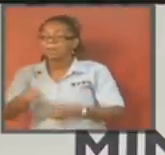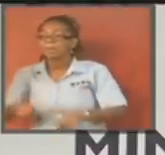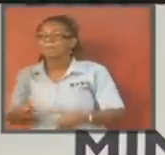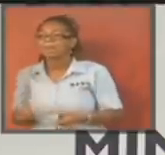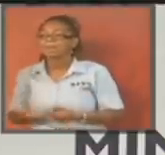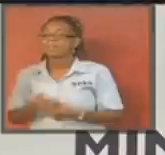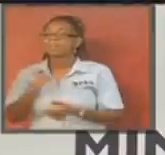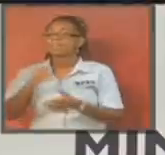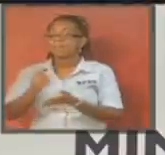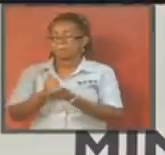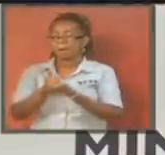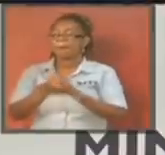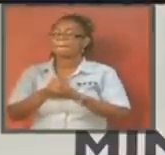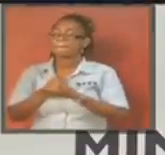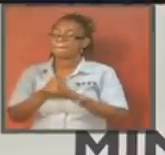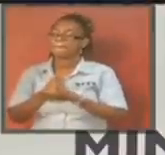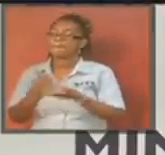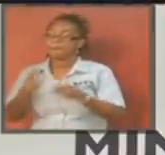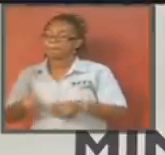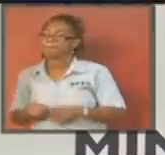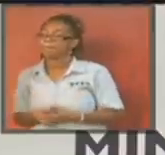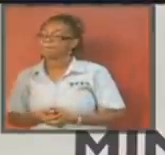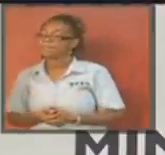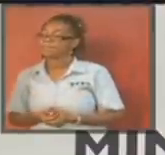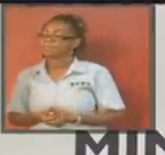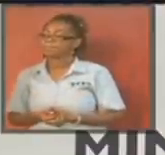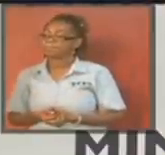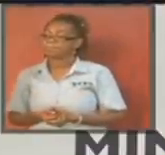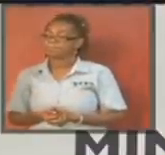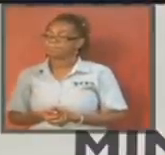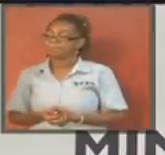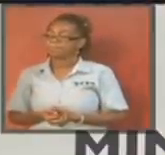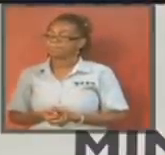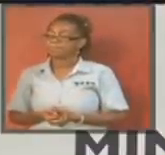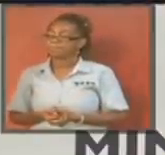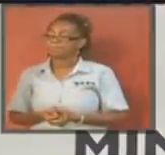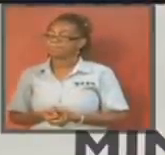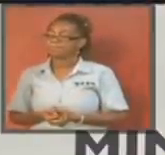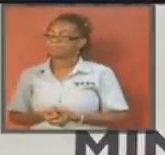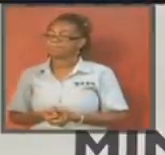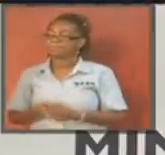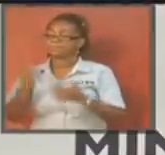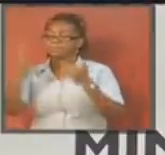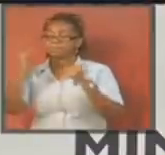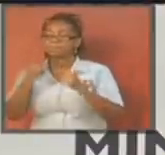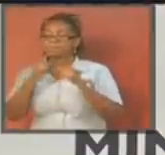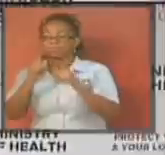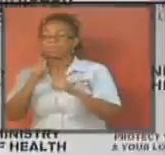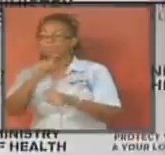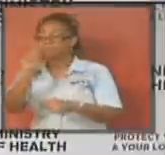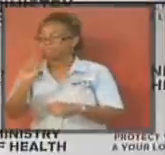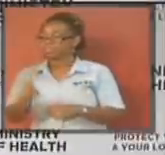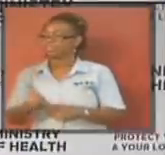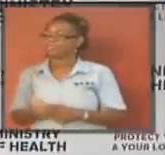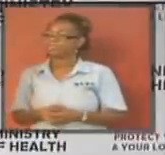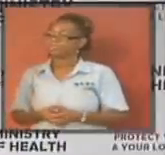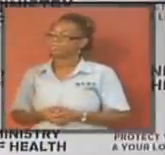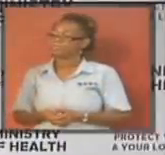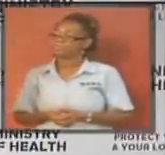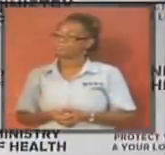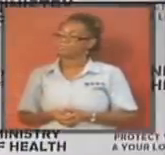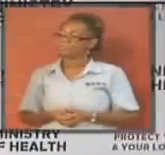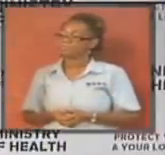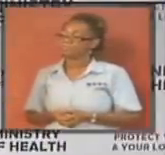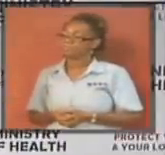we're looking at post-vaccine reactions. So I hope that answers your questions. Thank you very